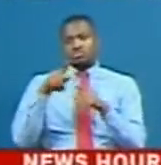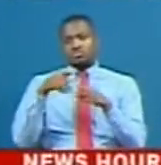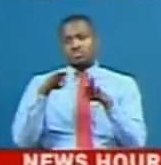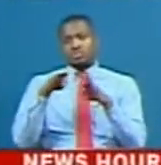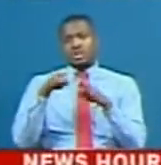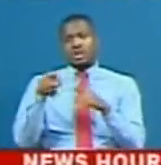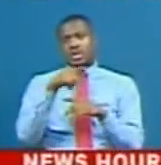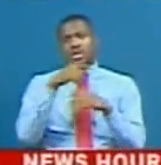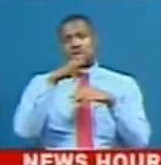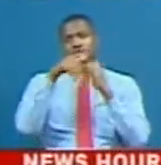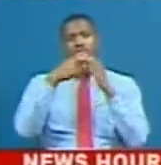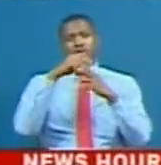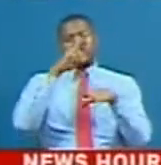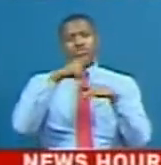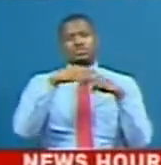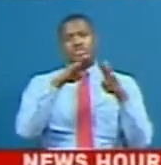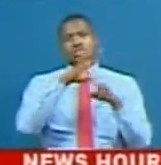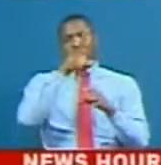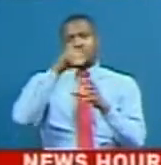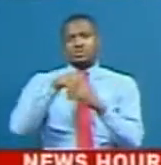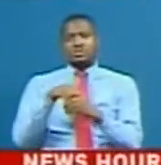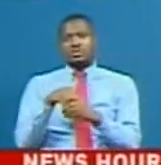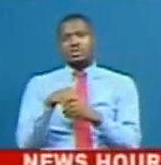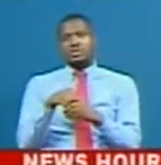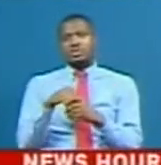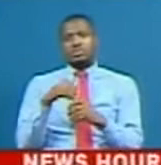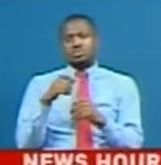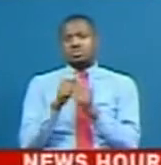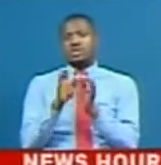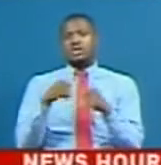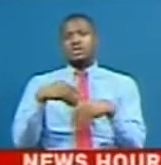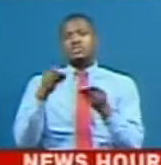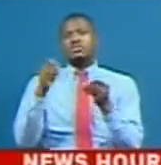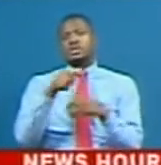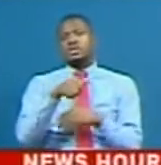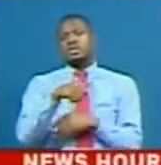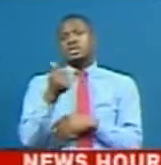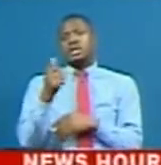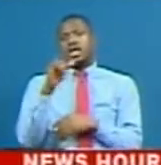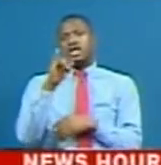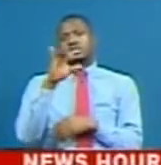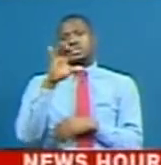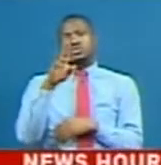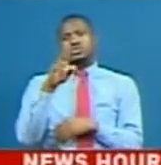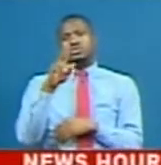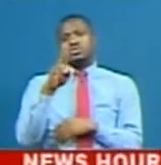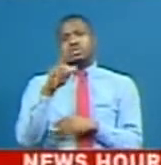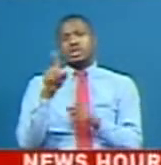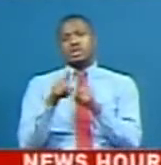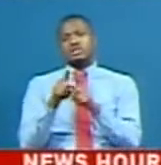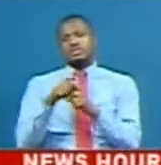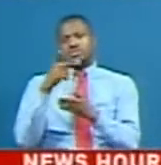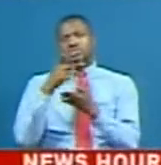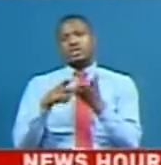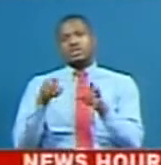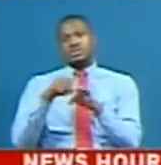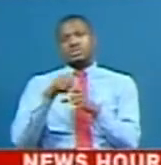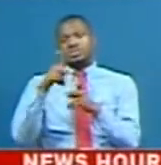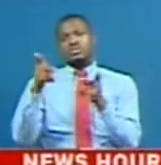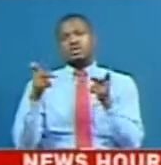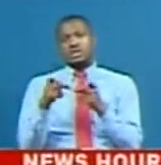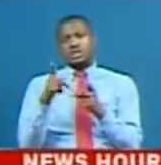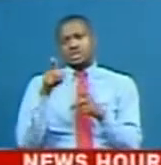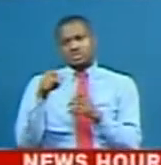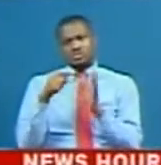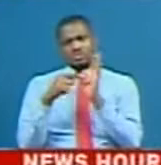Unions to all national unions occupying the Hall of Trade Unions without giving any to ICU Ghana as part owners of the hall.